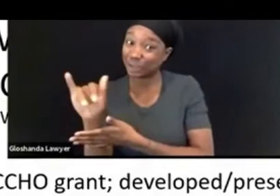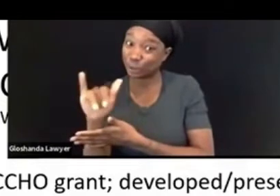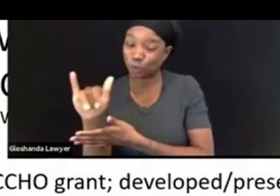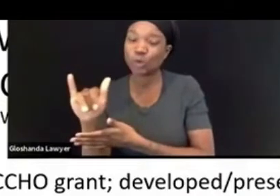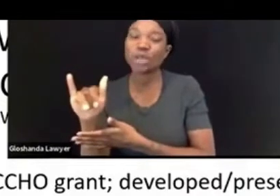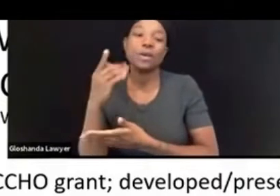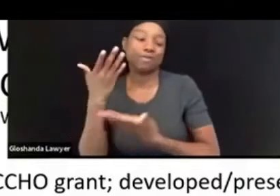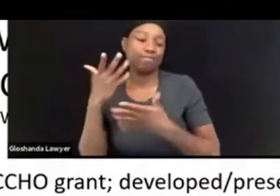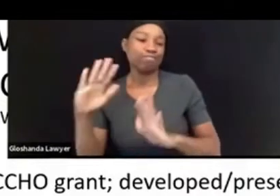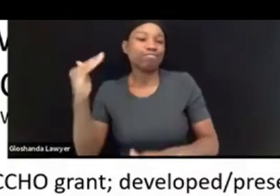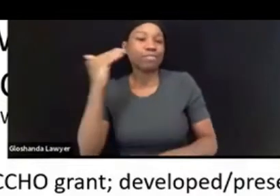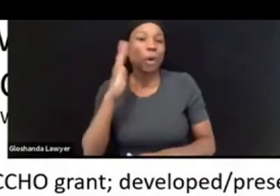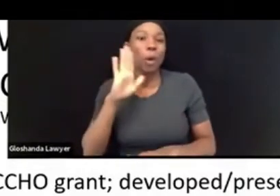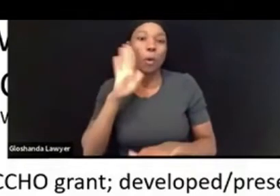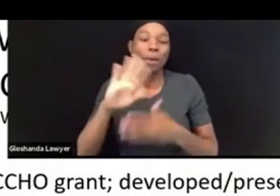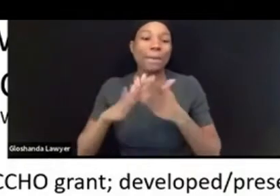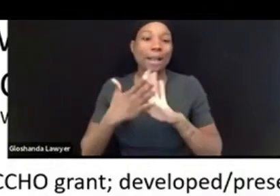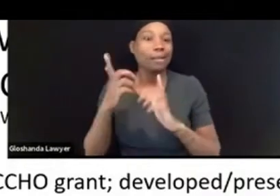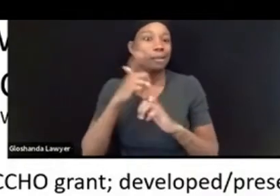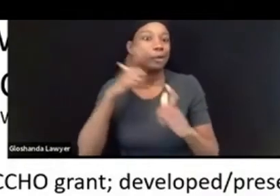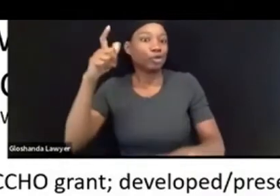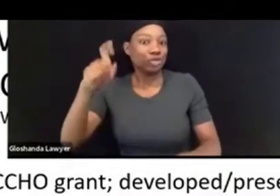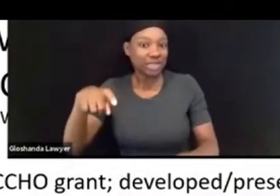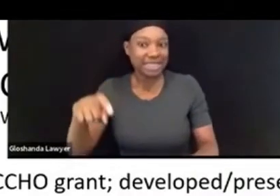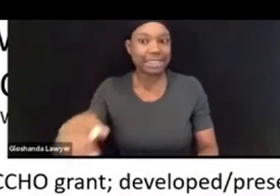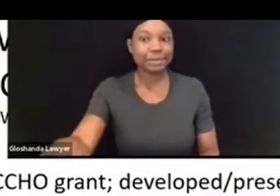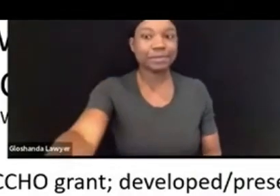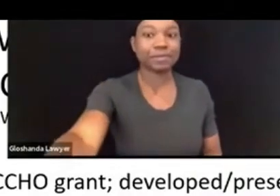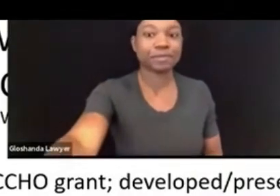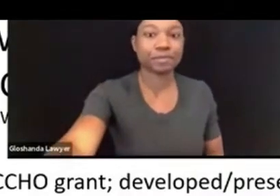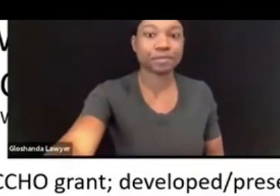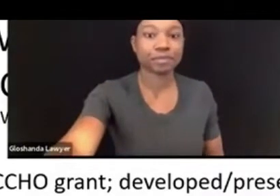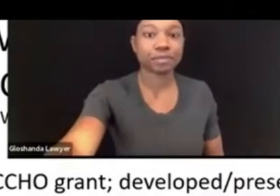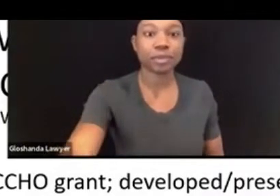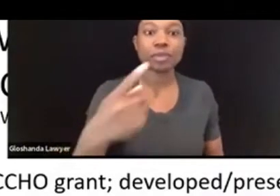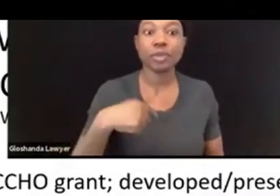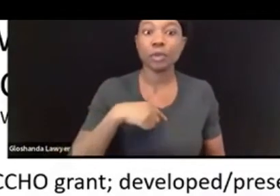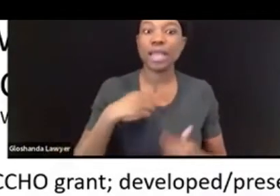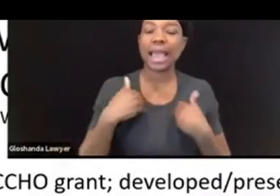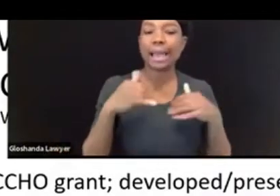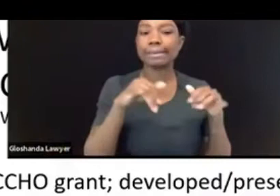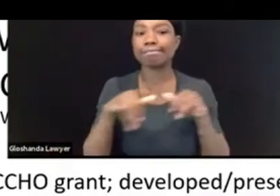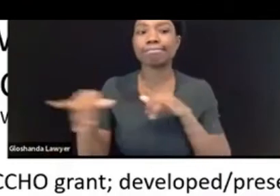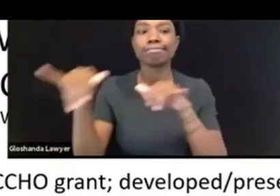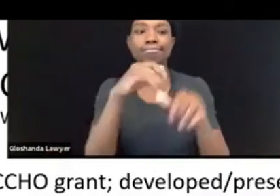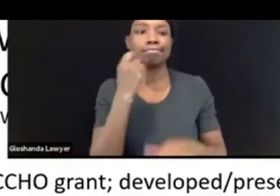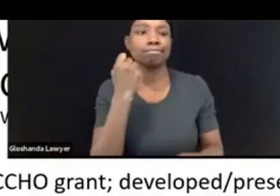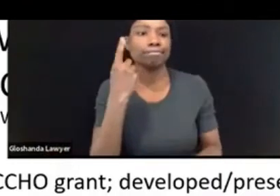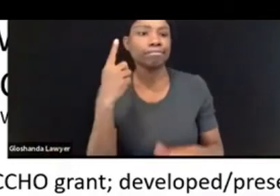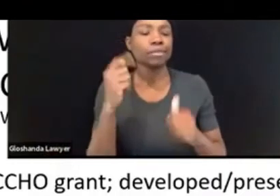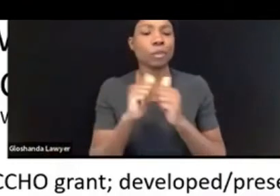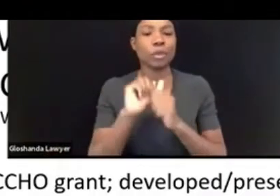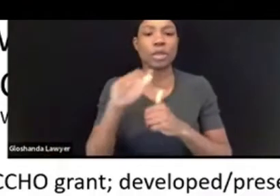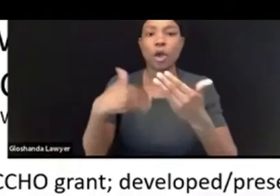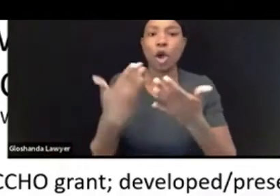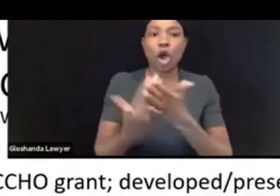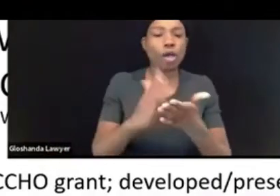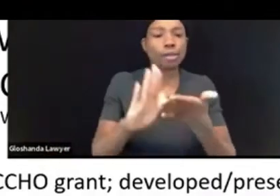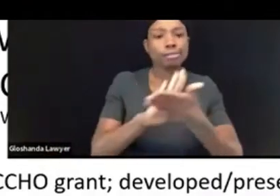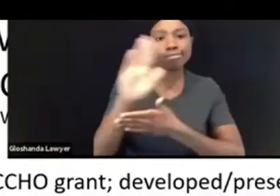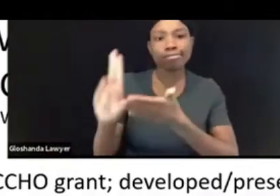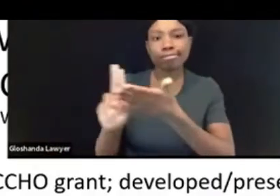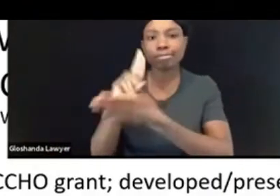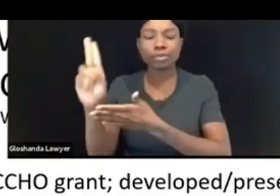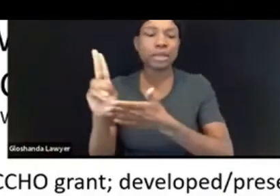already established memorandums of understanding with all these institutions also on how we were going to handle their student cases and